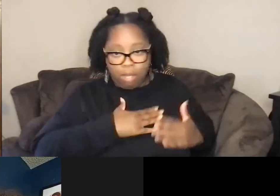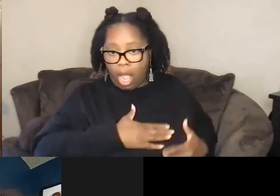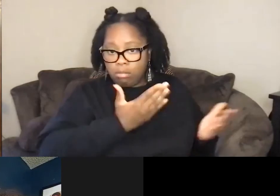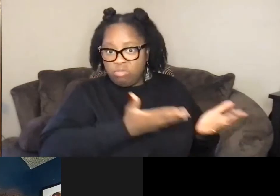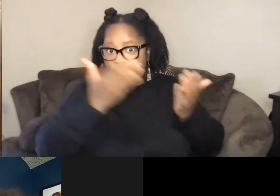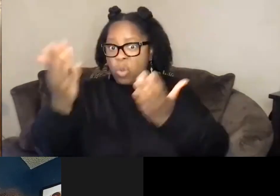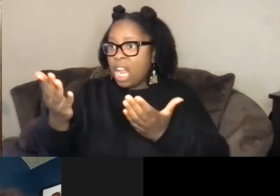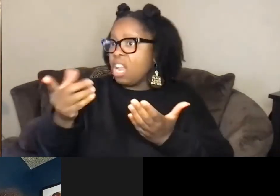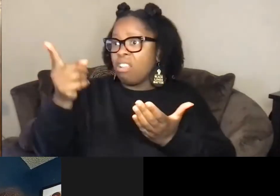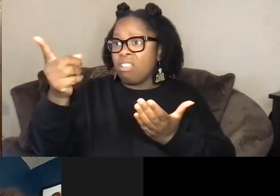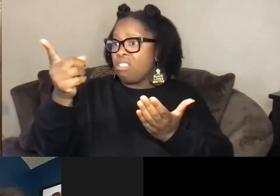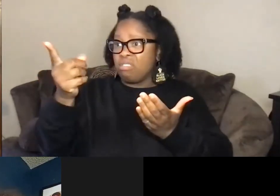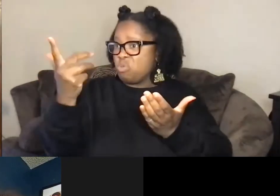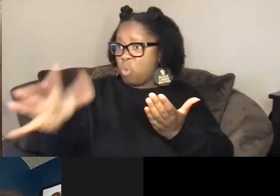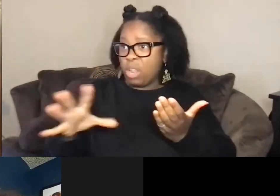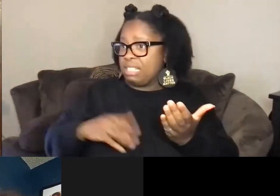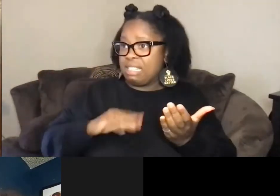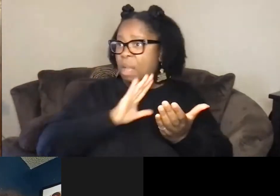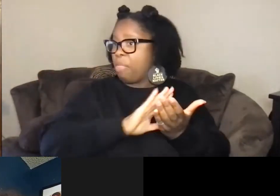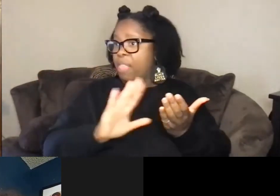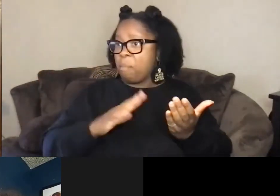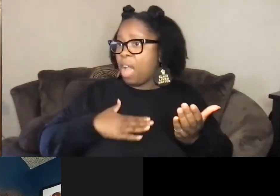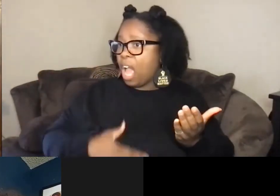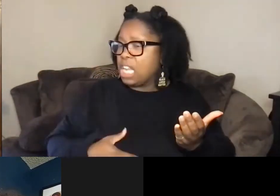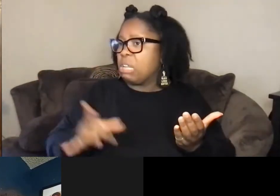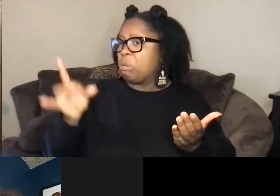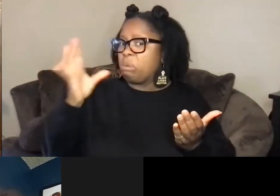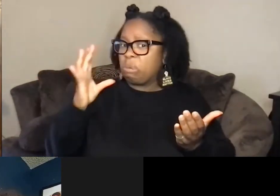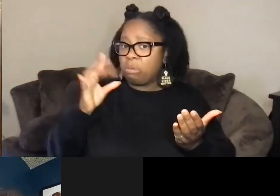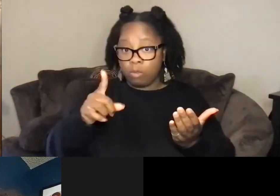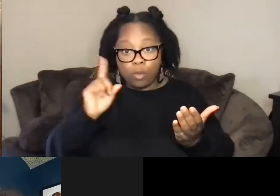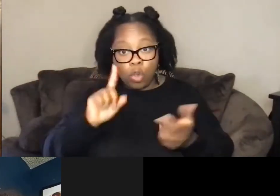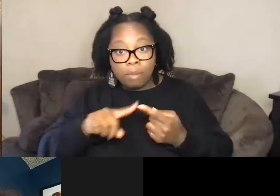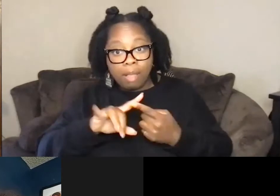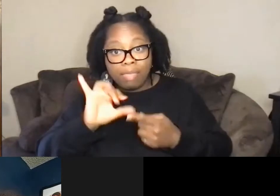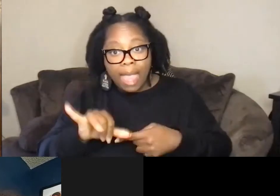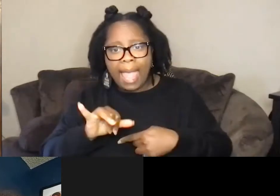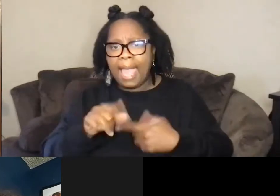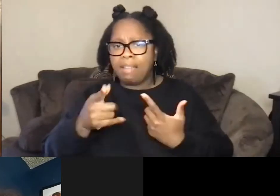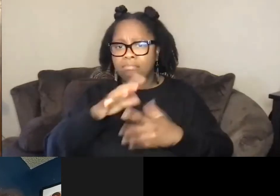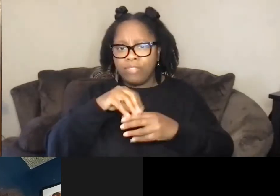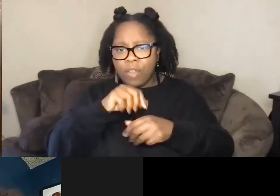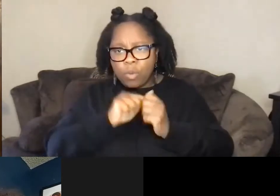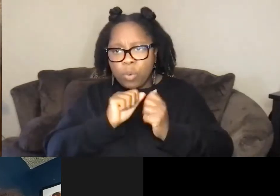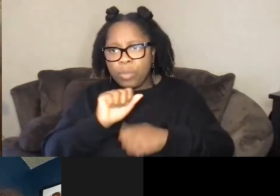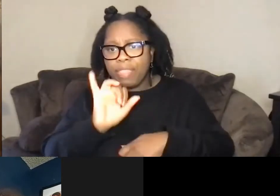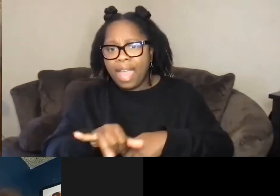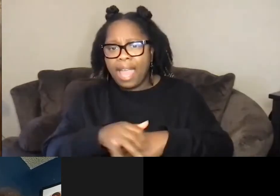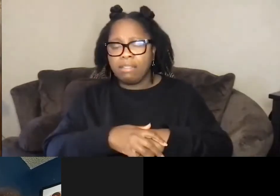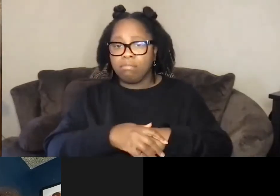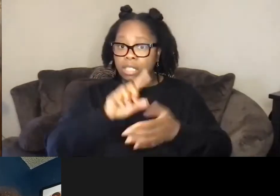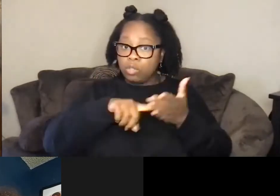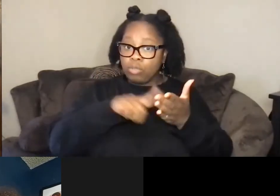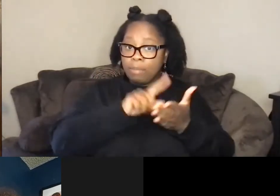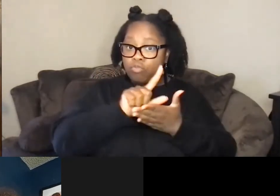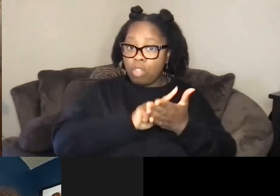that no one will take their bodies. Have you done any work on this or heard about this sort of thing? Does discrimination law